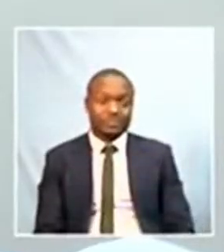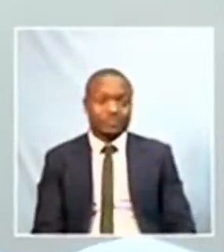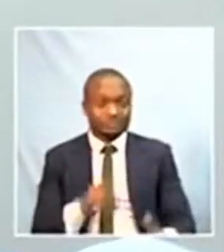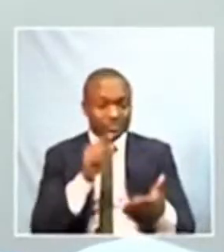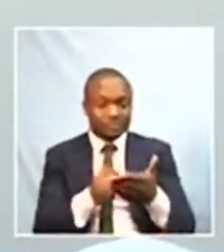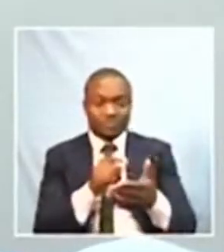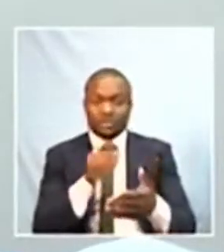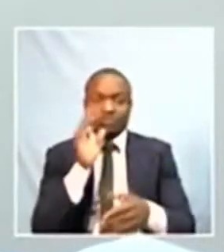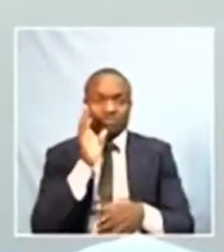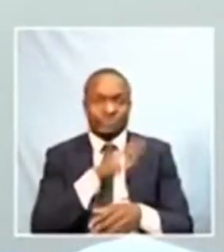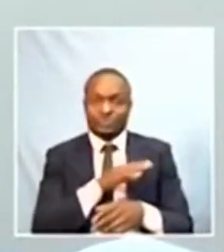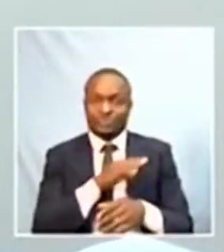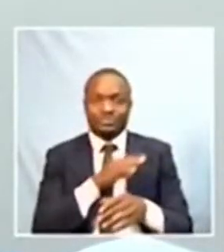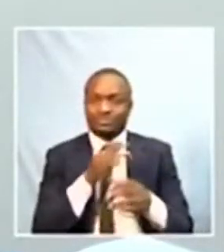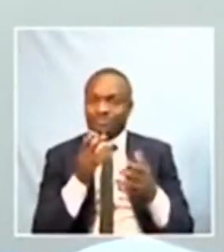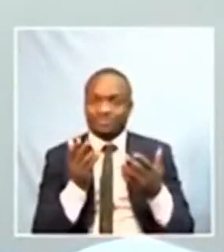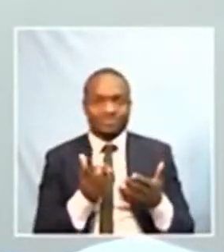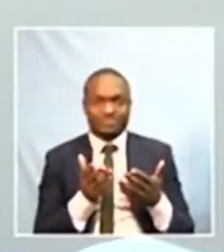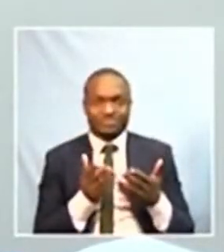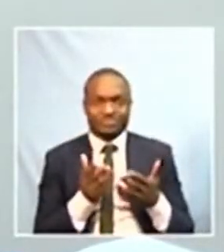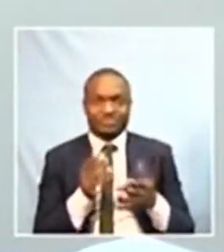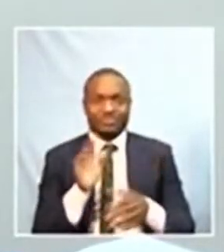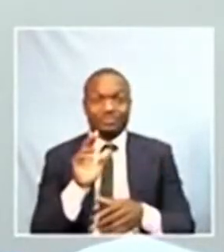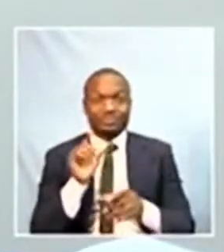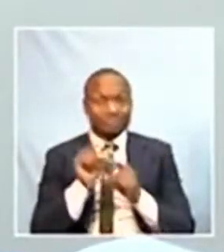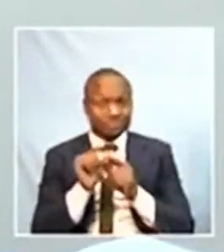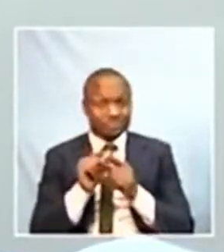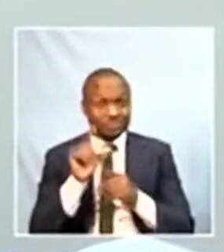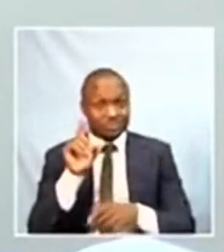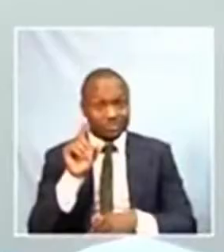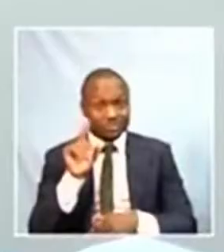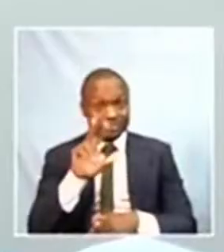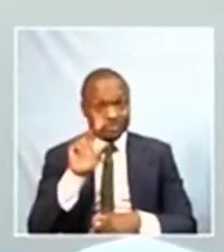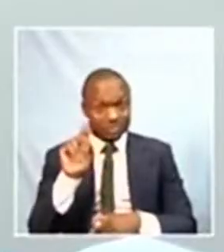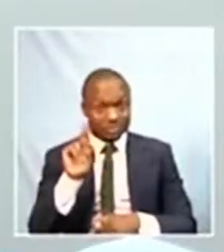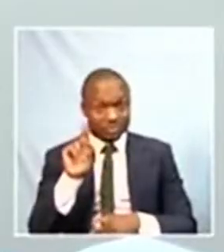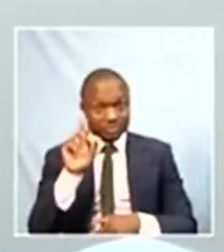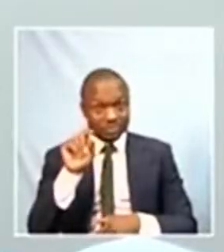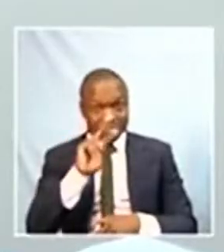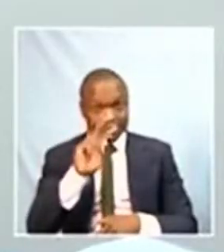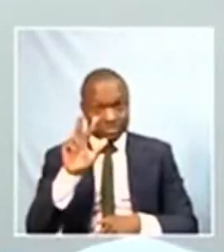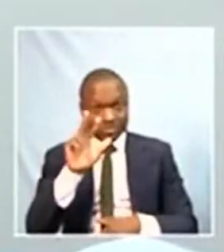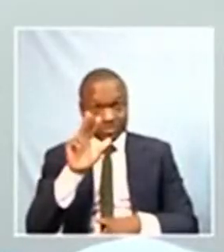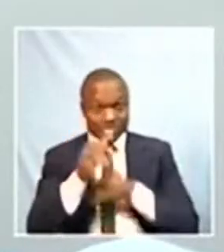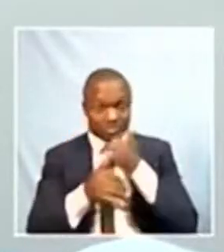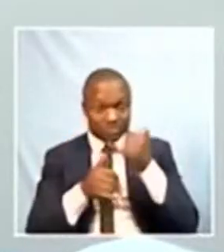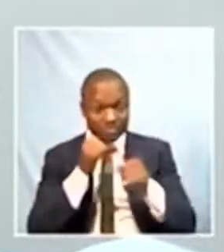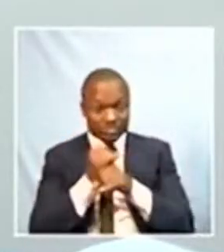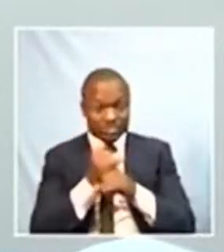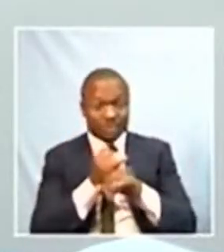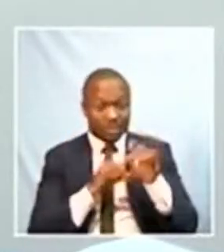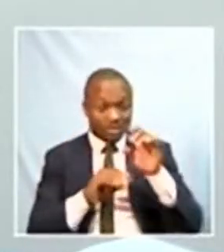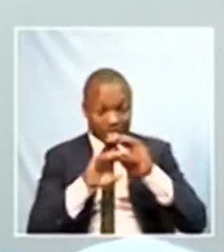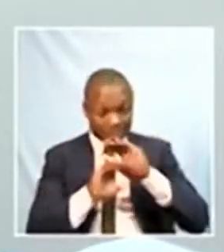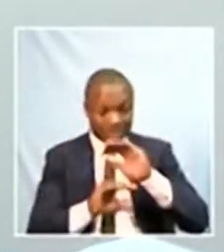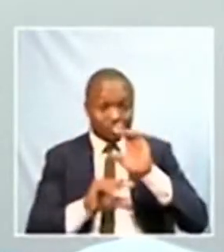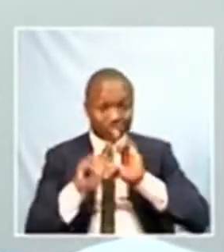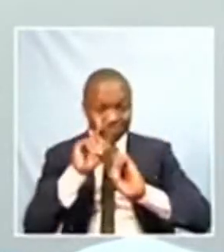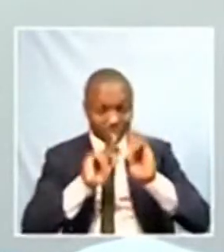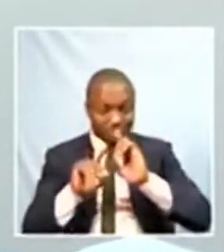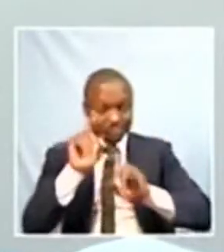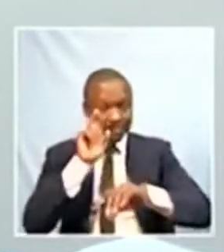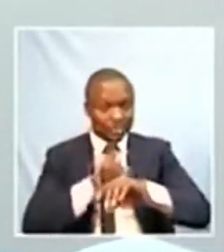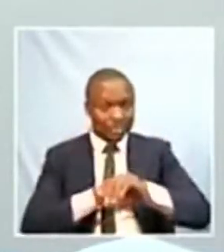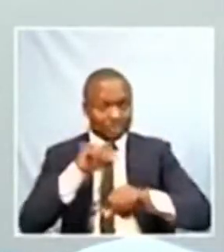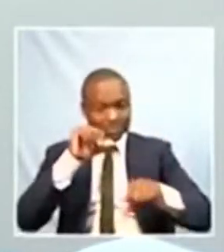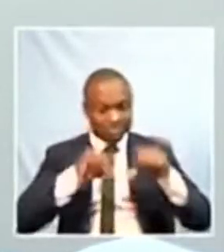this was not done by December 31st, 2023, which is the year under review. It went further. By the time